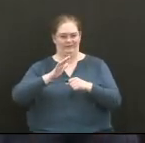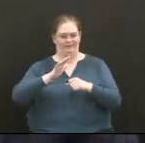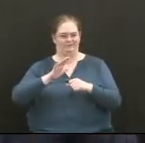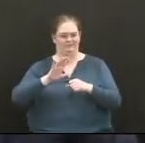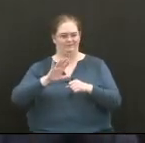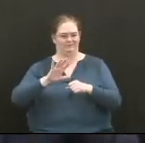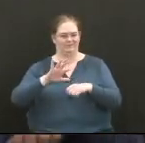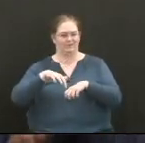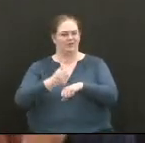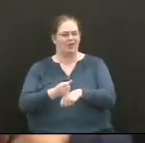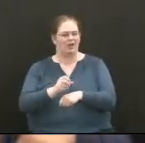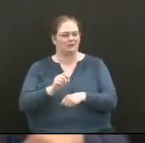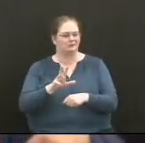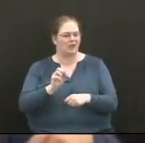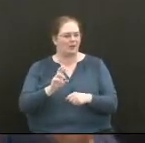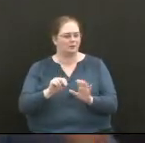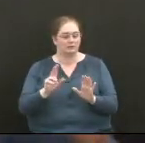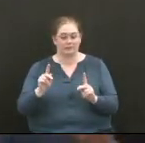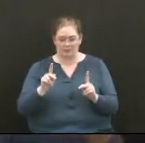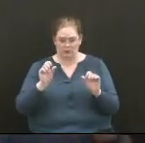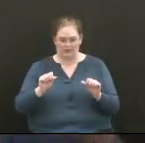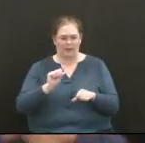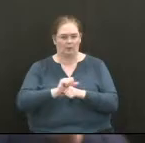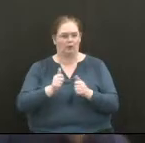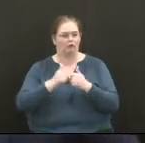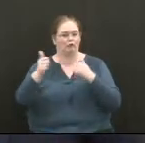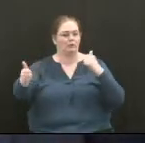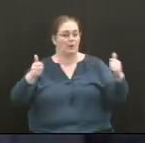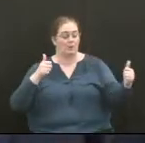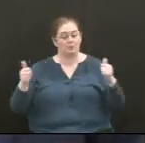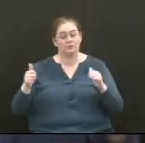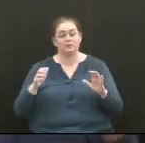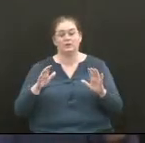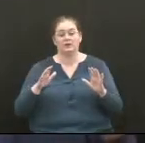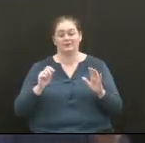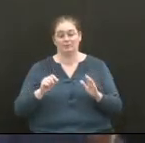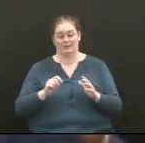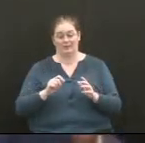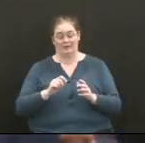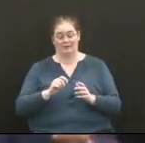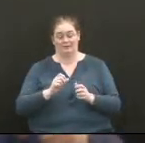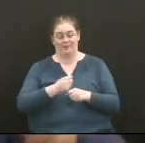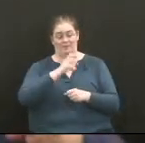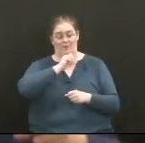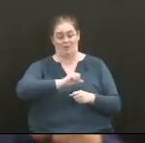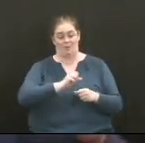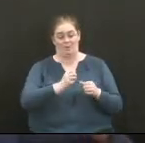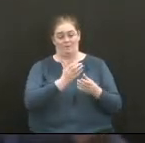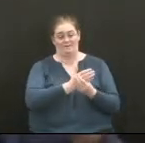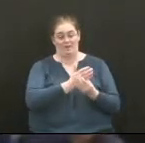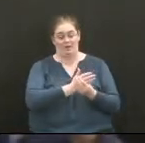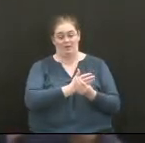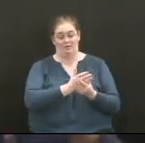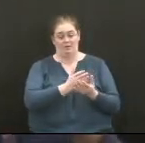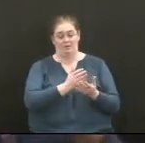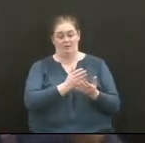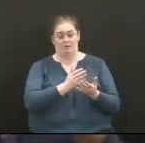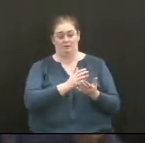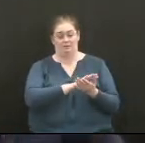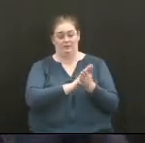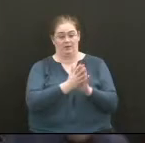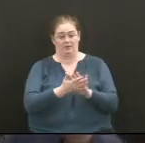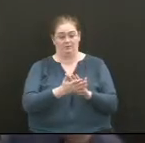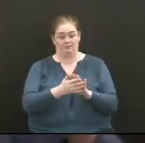lockdown, so to speak, that people could work remotely. And if we can digitize those old files, that's less hands on each